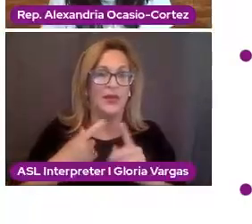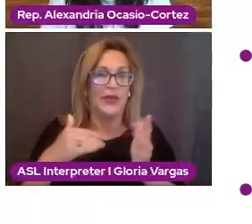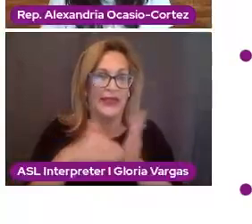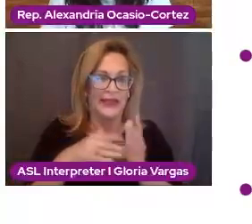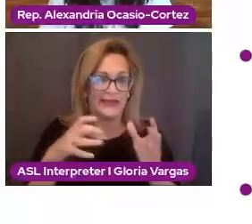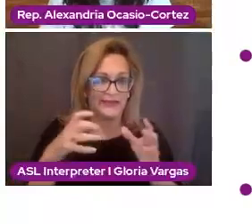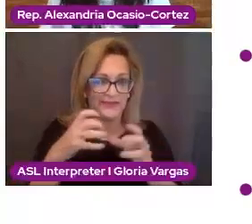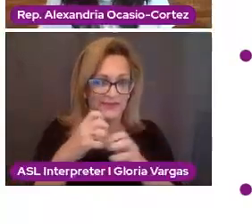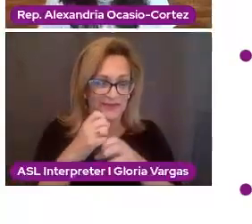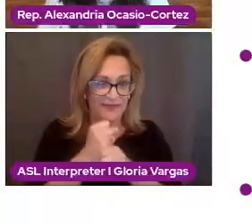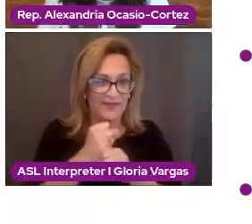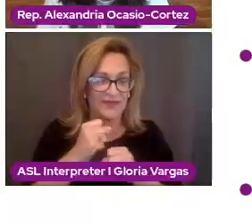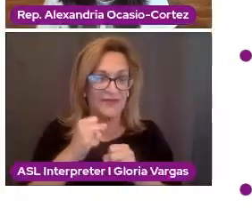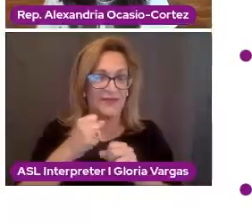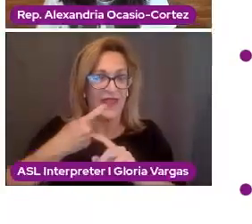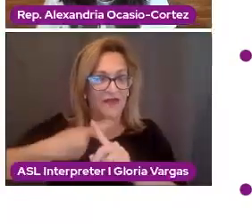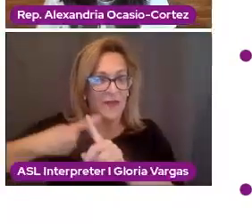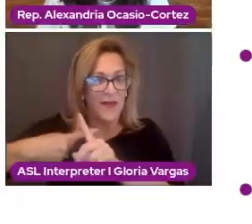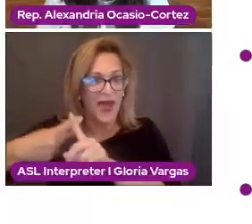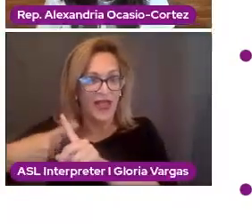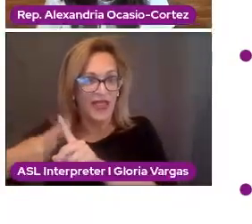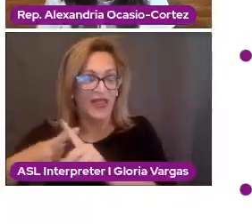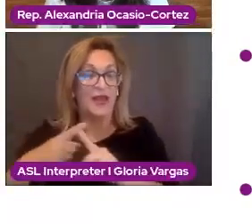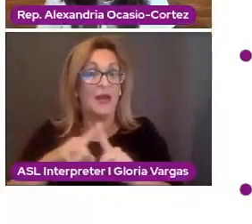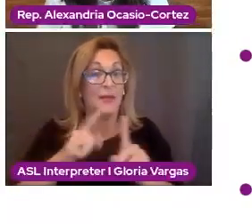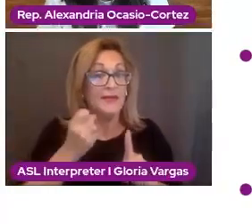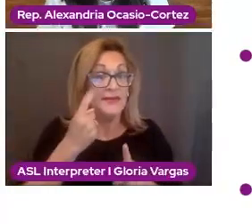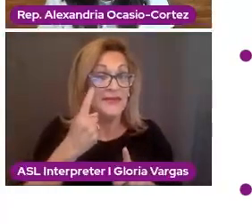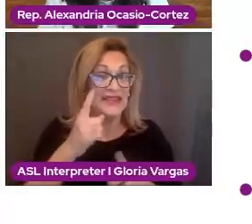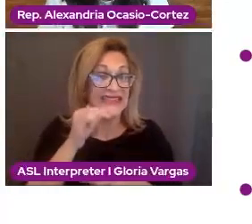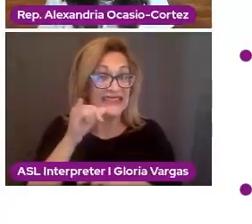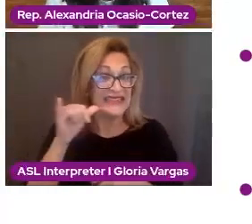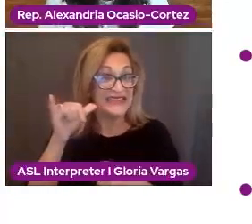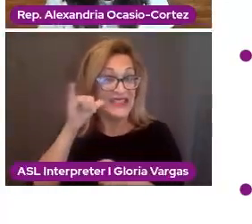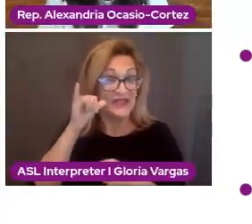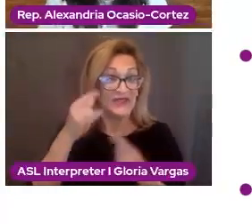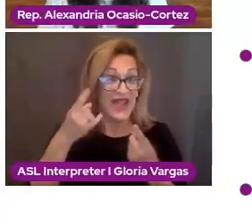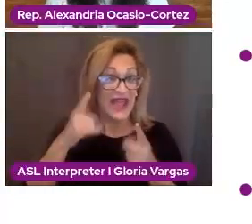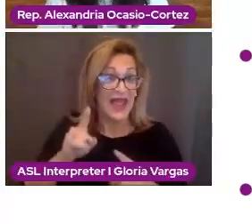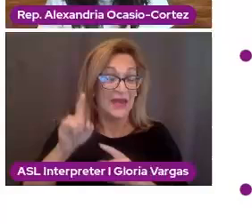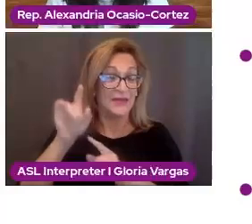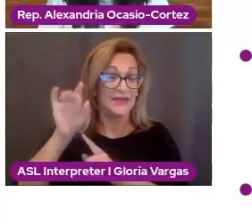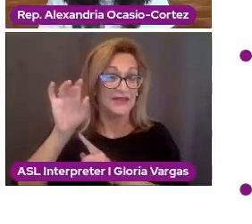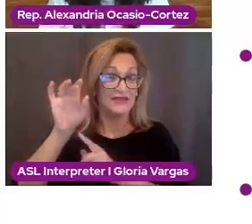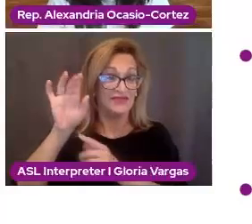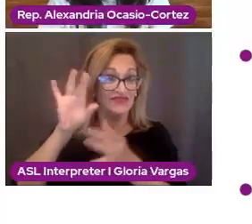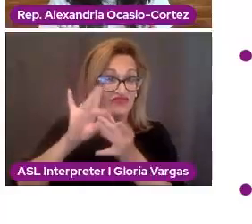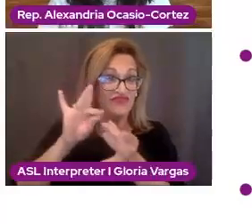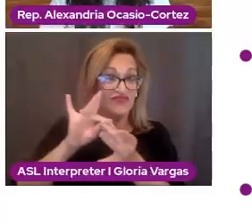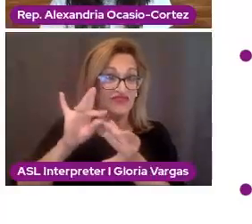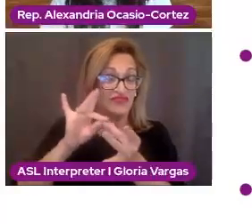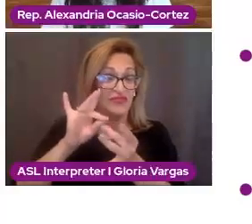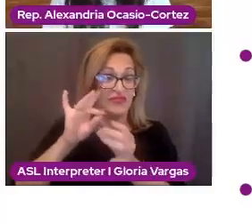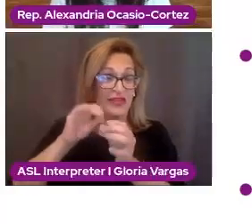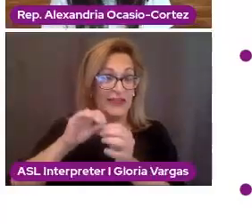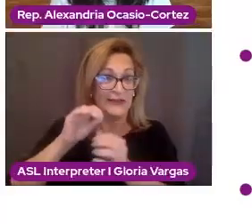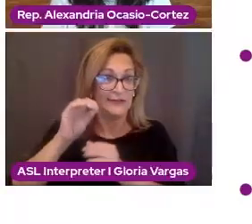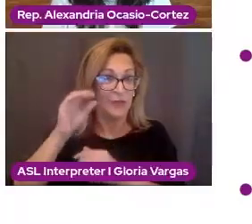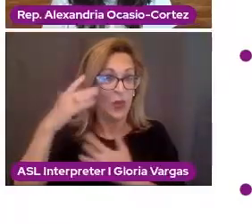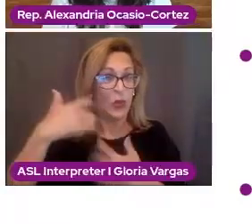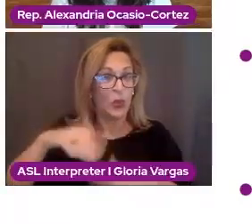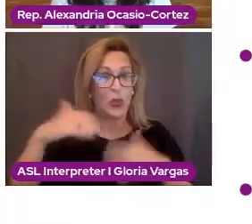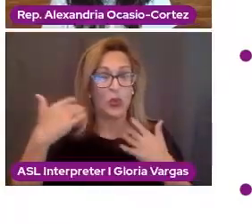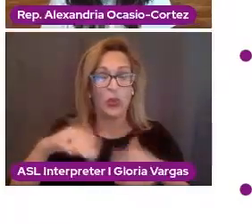halls once a month. But yesterday's testimony in particular in the January 6th committee hearings was